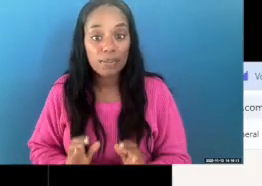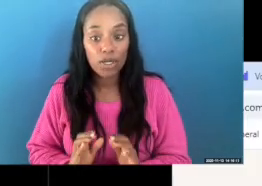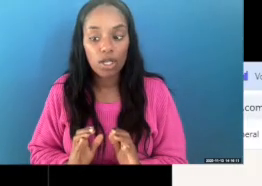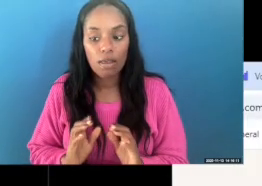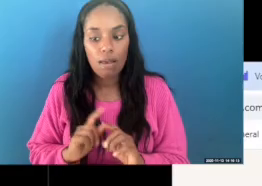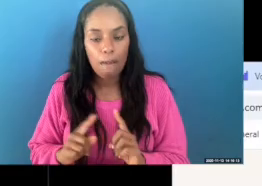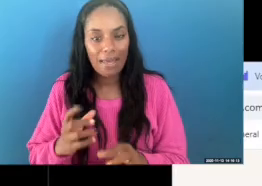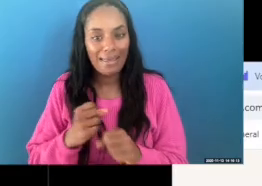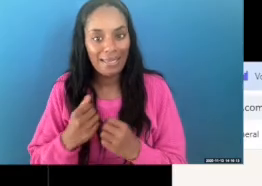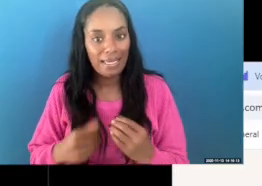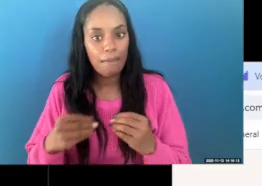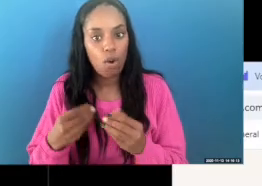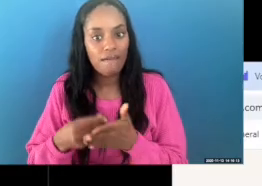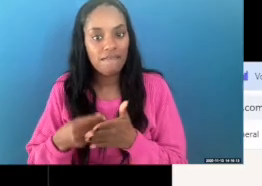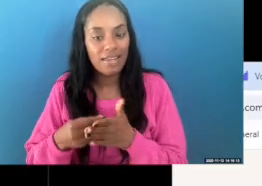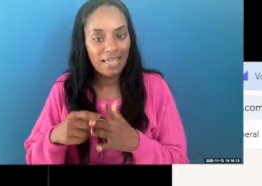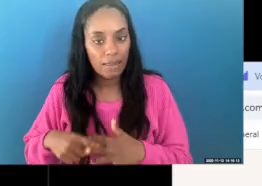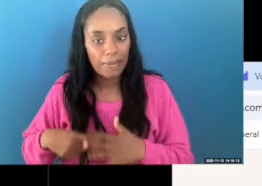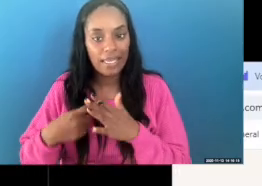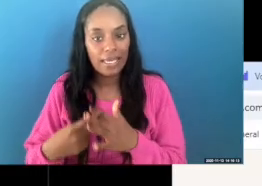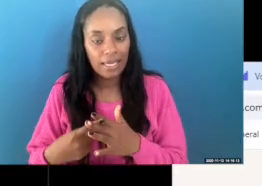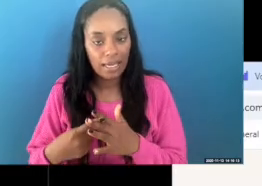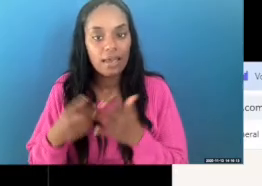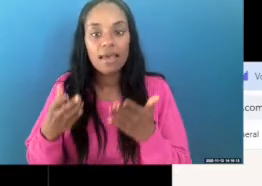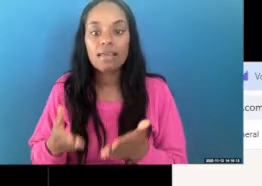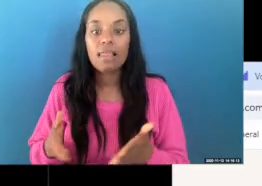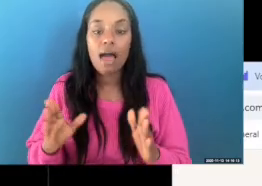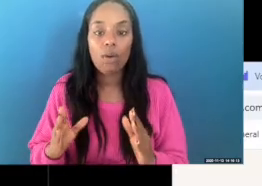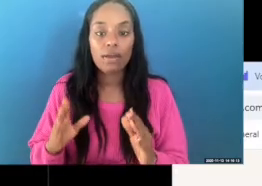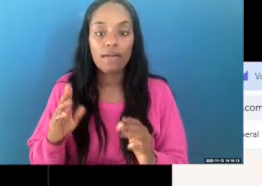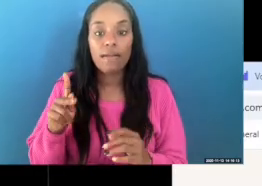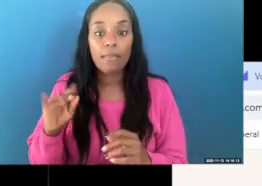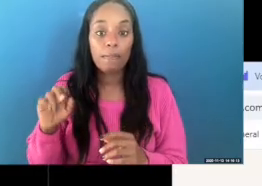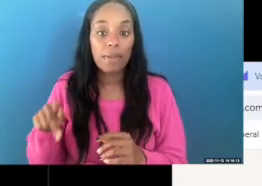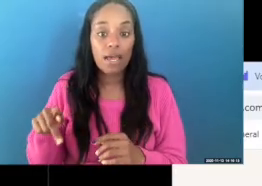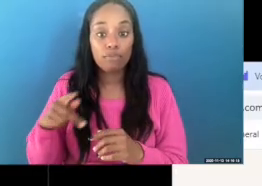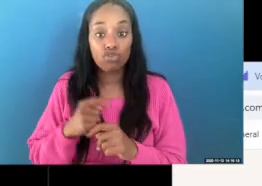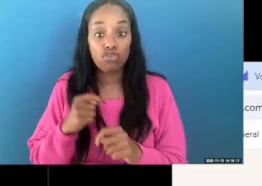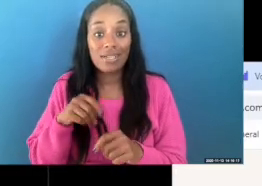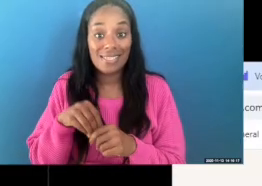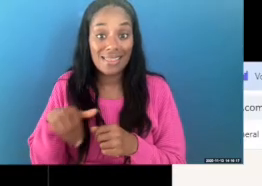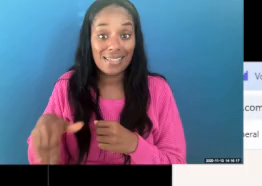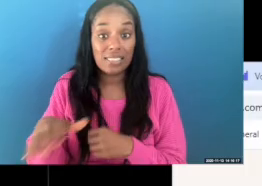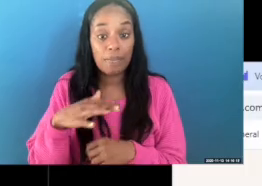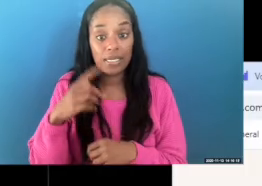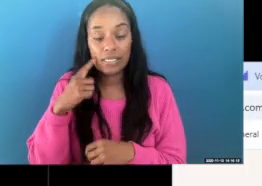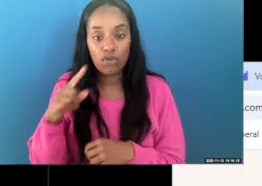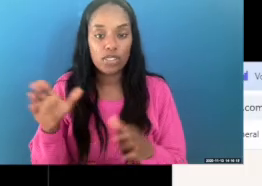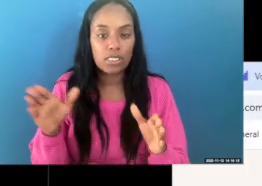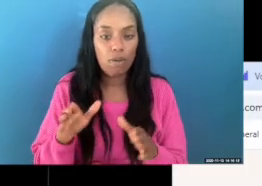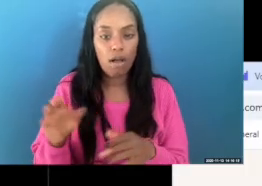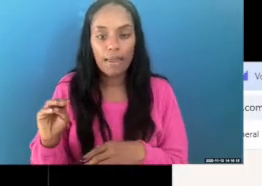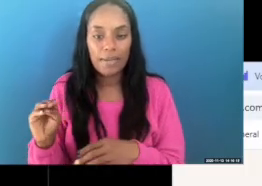think it's really, really important that we look at better funding, even if it's a limited amount per customer,